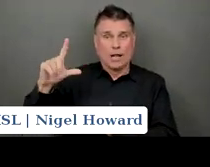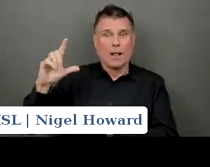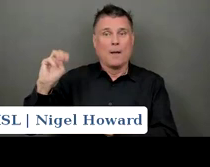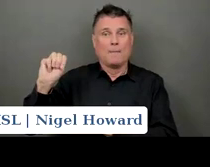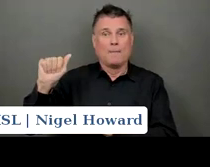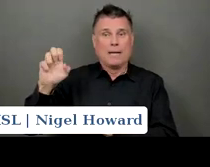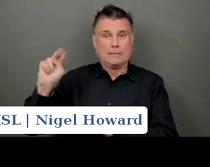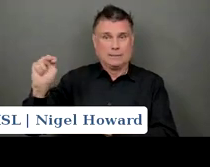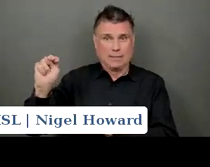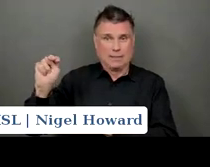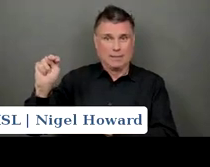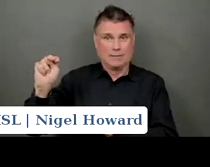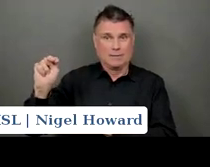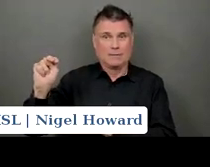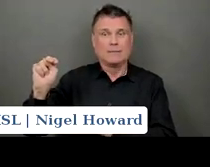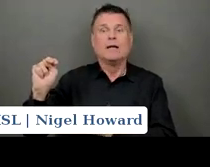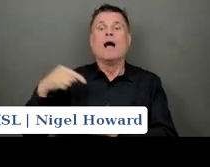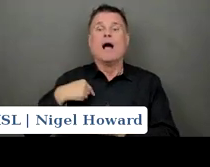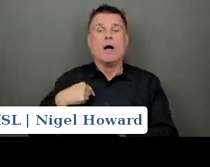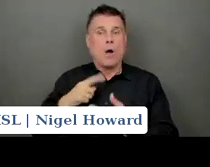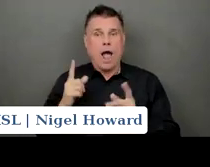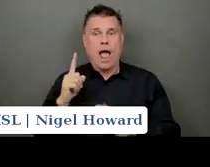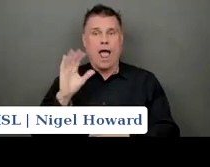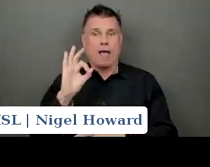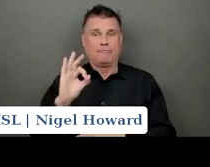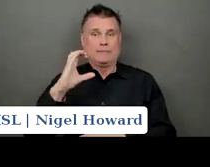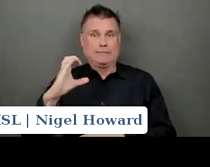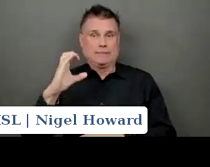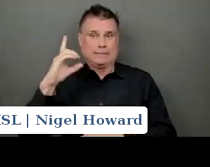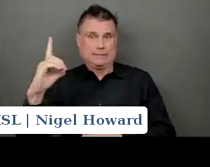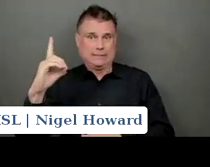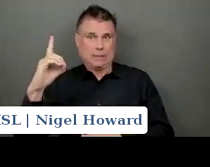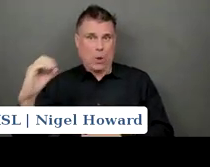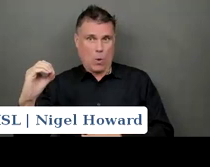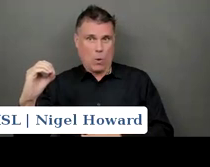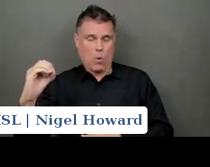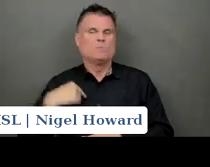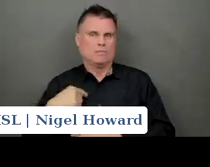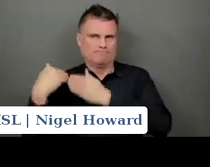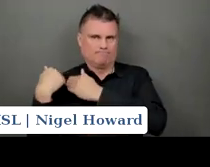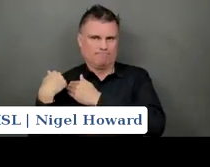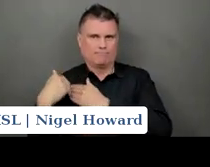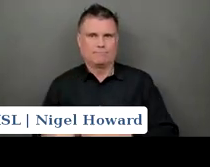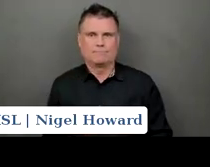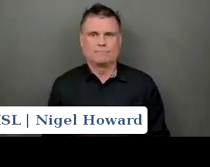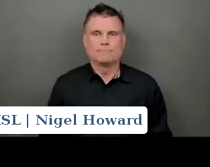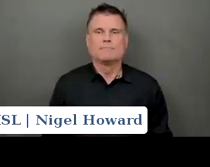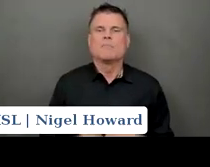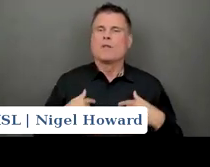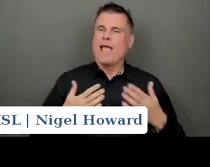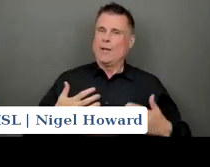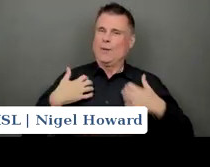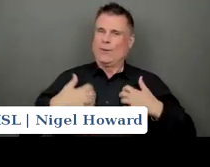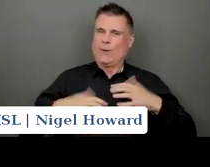FCDO in the UK. And I'm really pleased to be able to open this webinar today. So